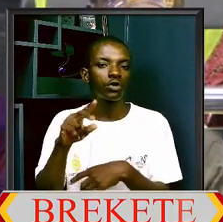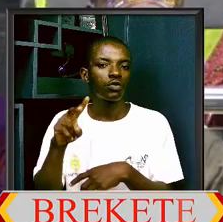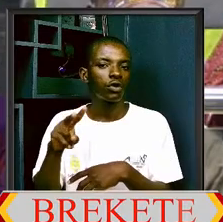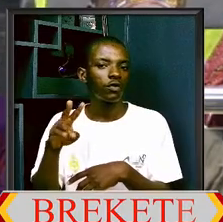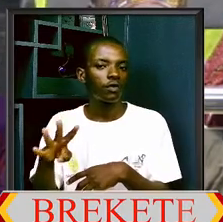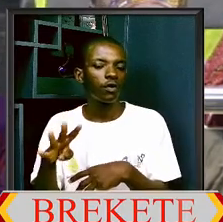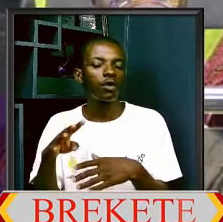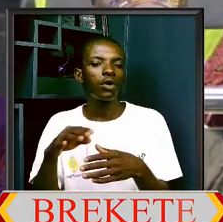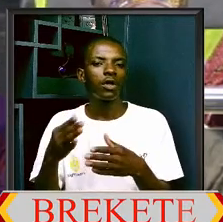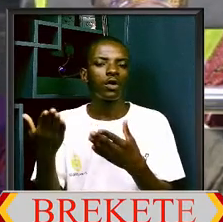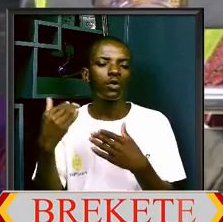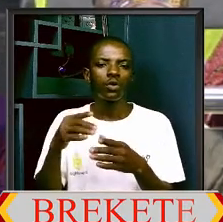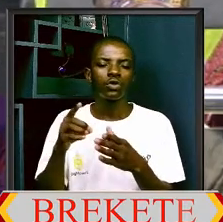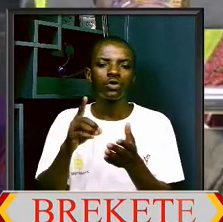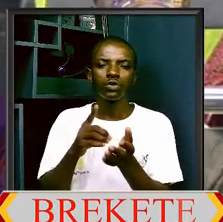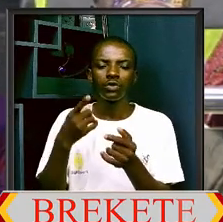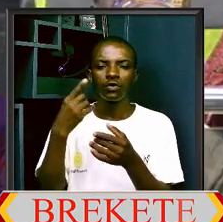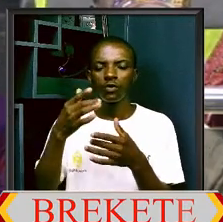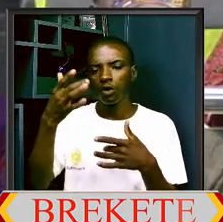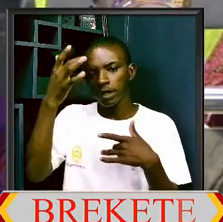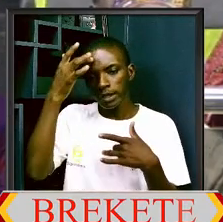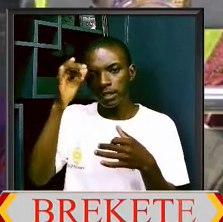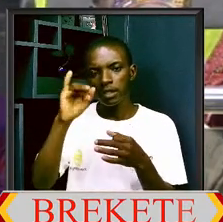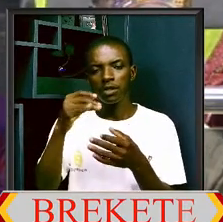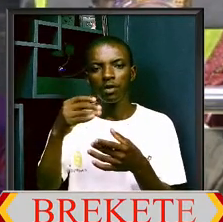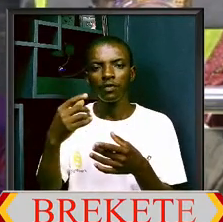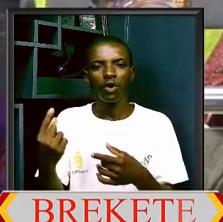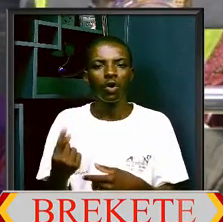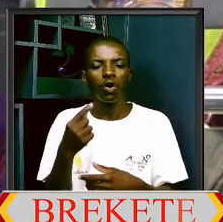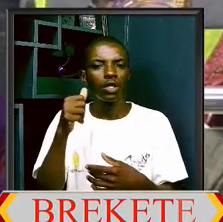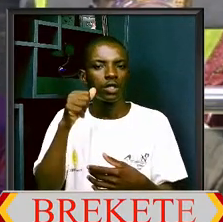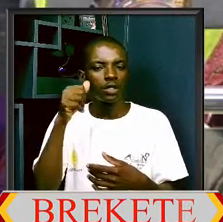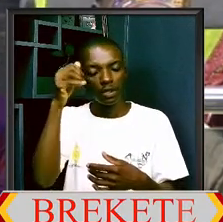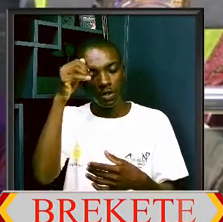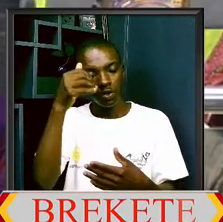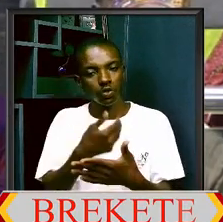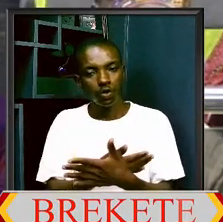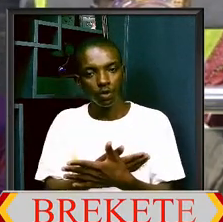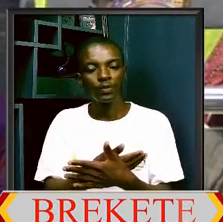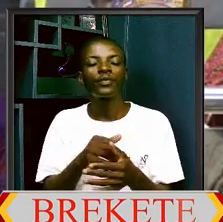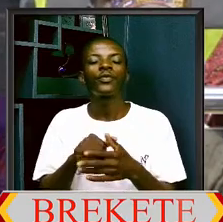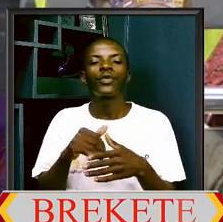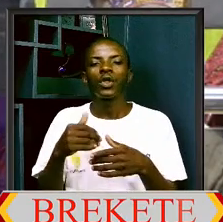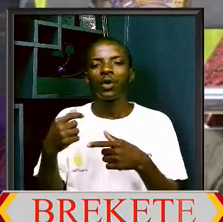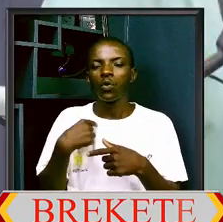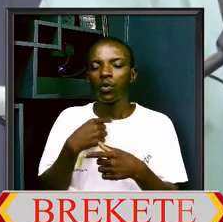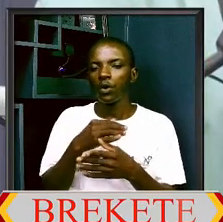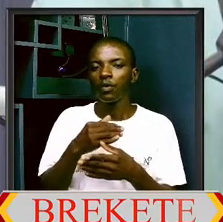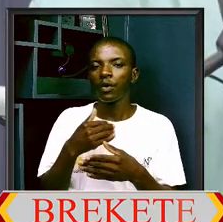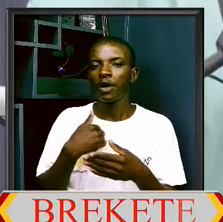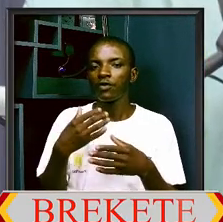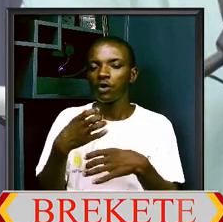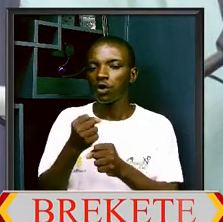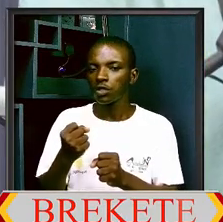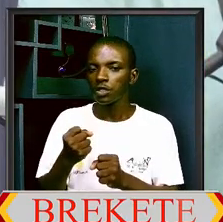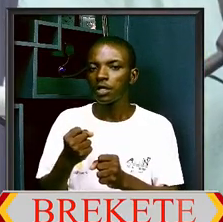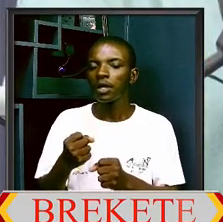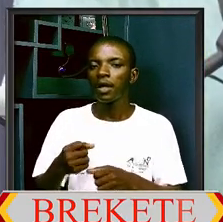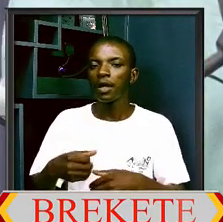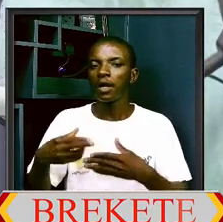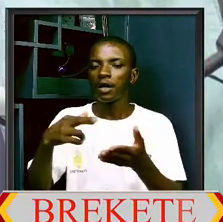2024 uh it was due to Ill he of the only son uh we we have gotten